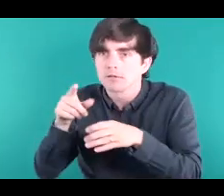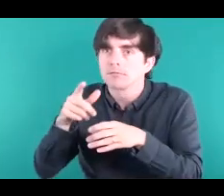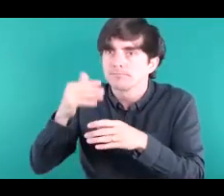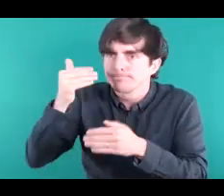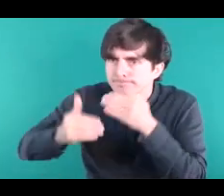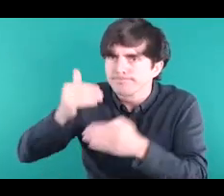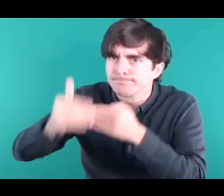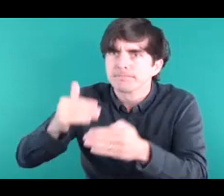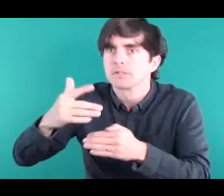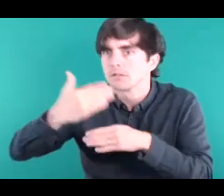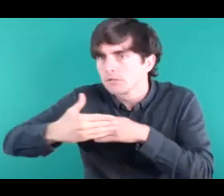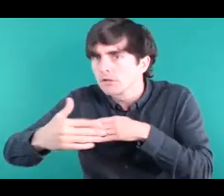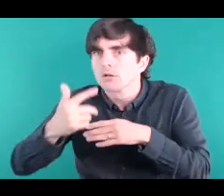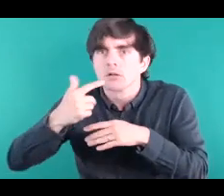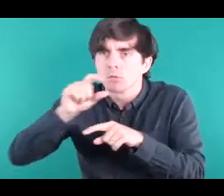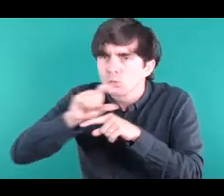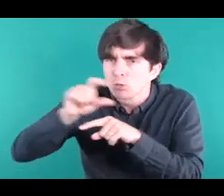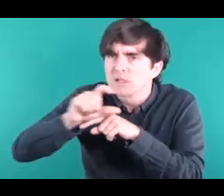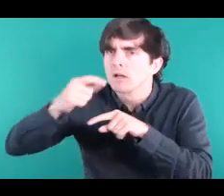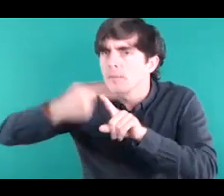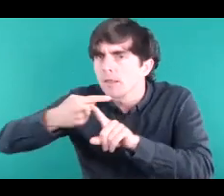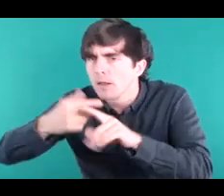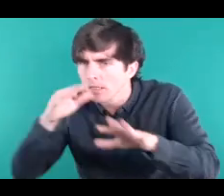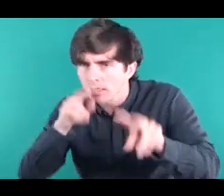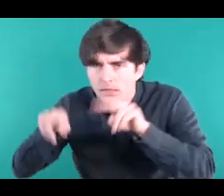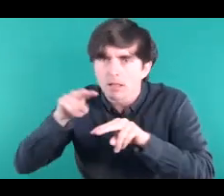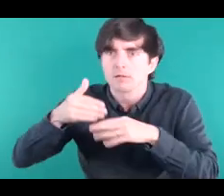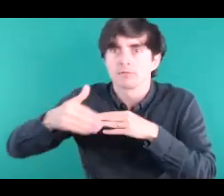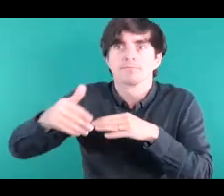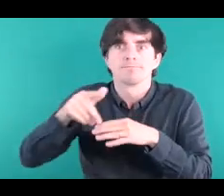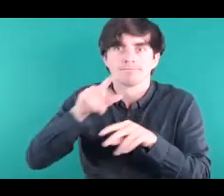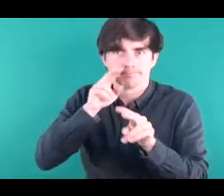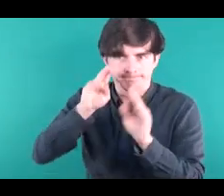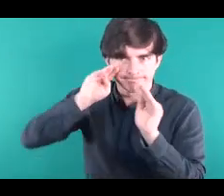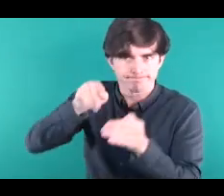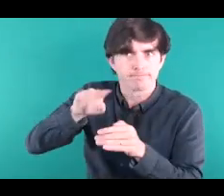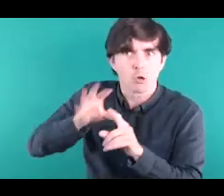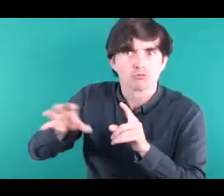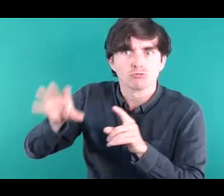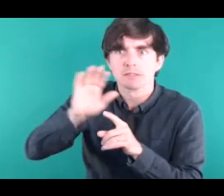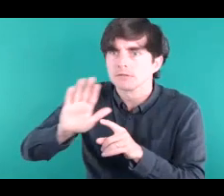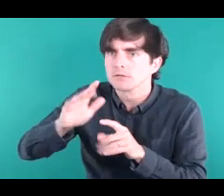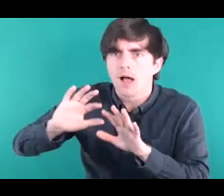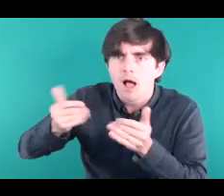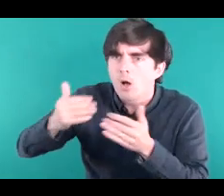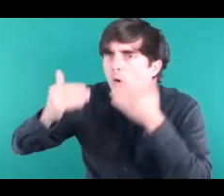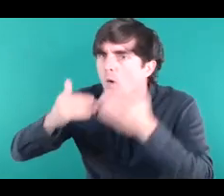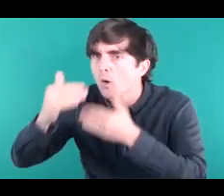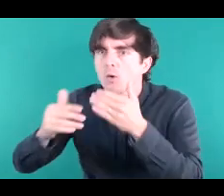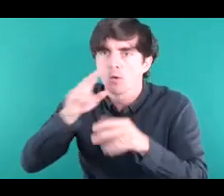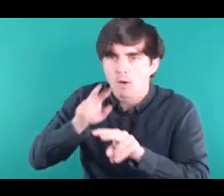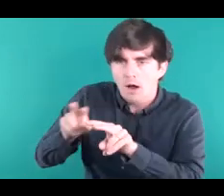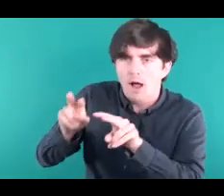one-off elements, which could be an extra payment of an existing